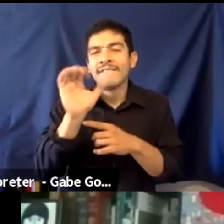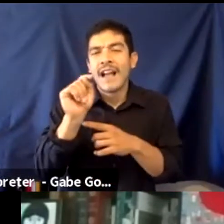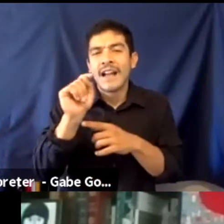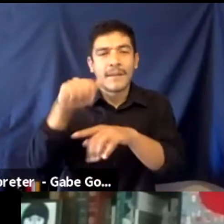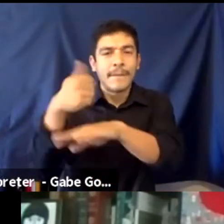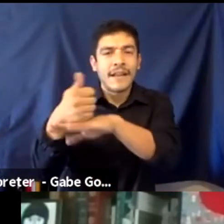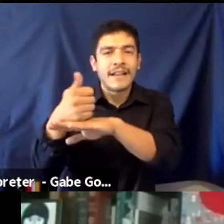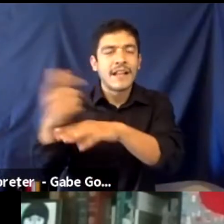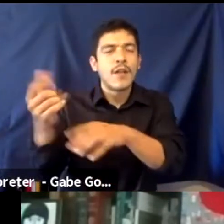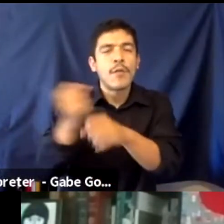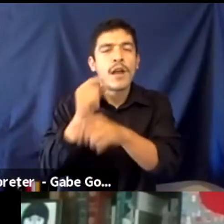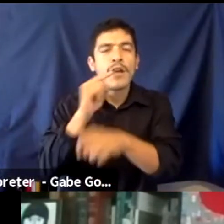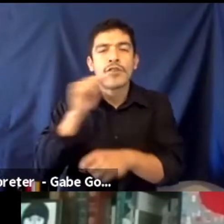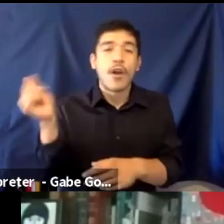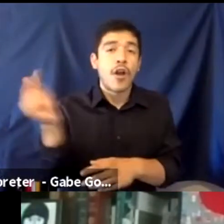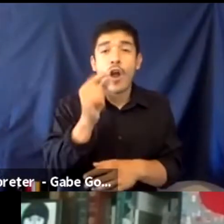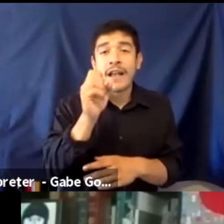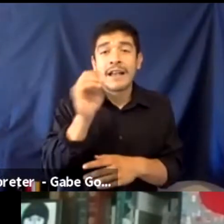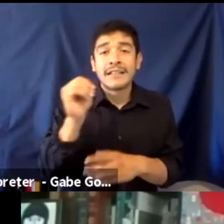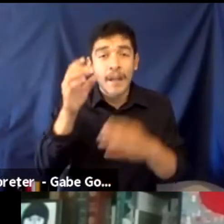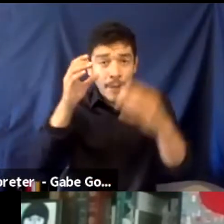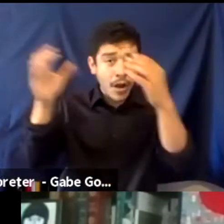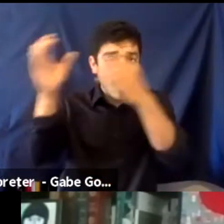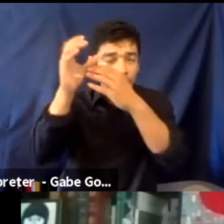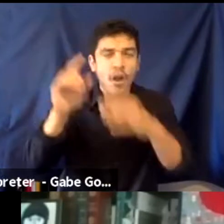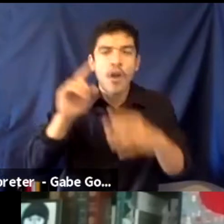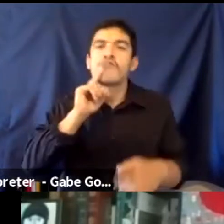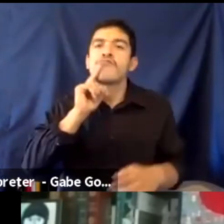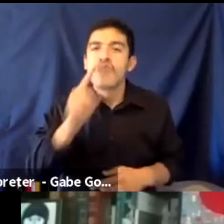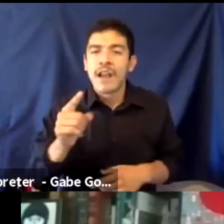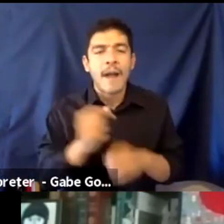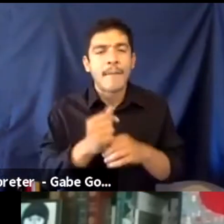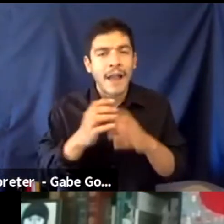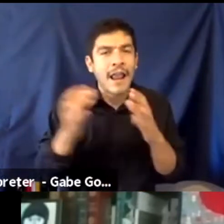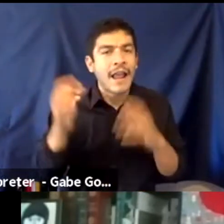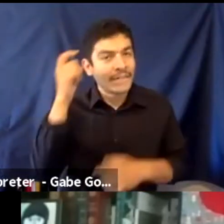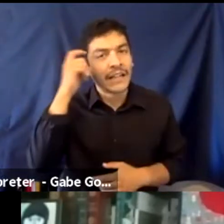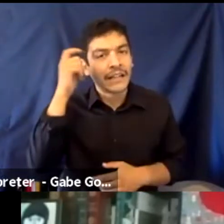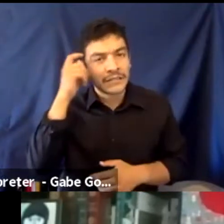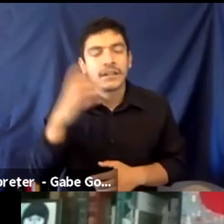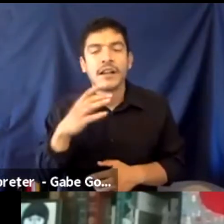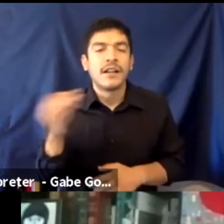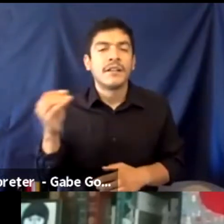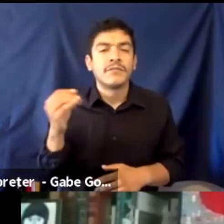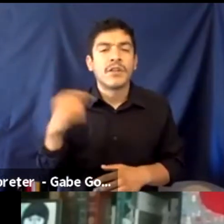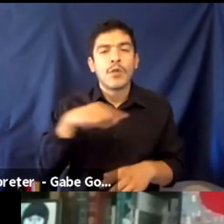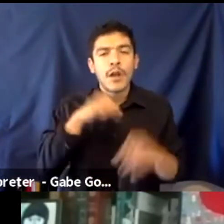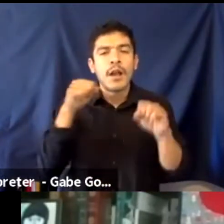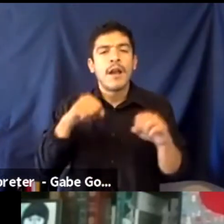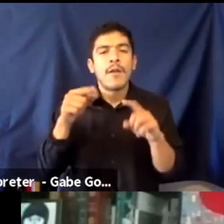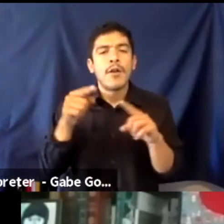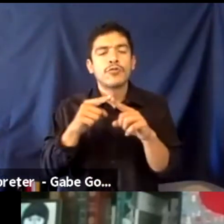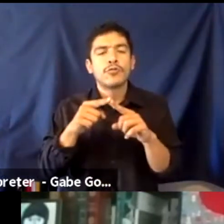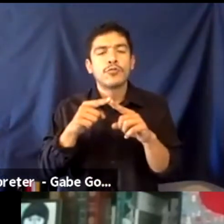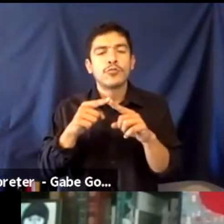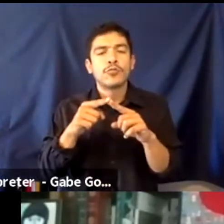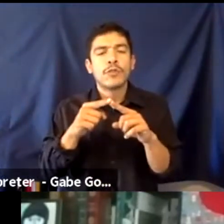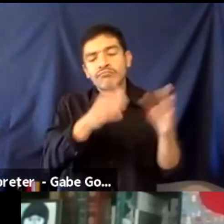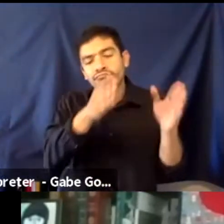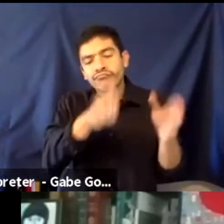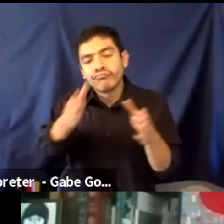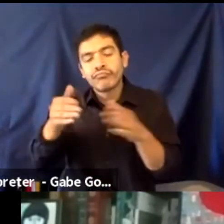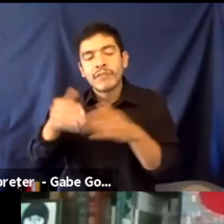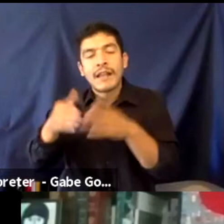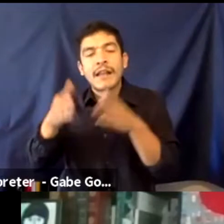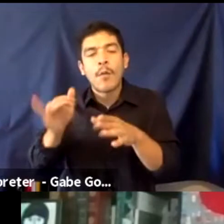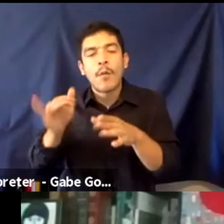all the STEM concepts, they were factual and they made a lot of sense. And we were able to put it in a way that's very accessible